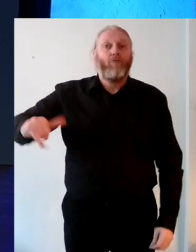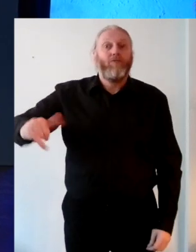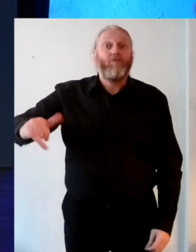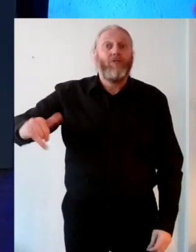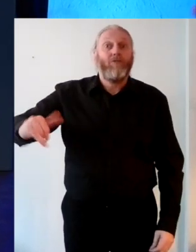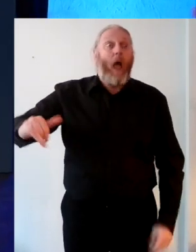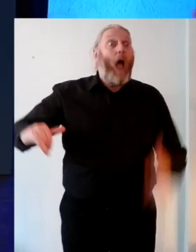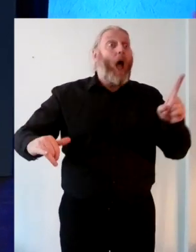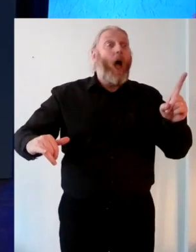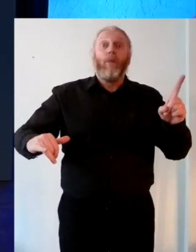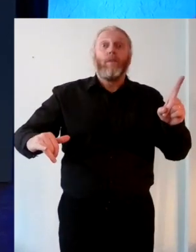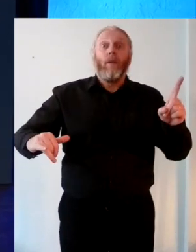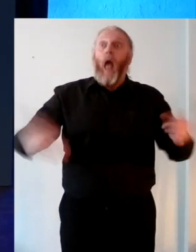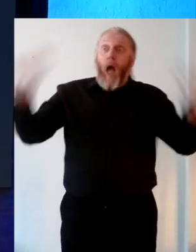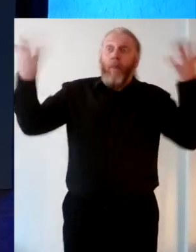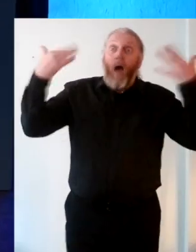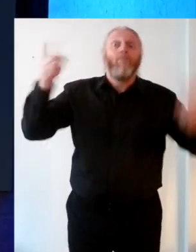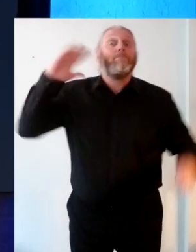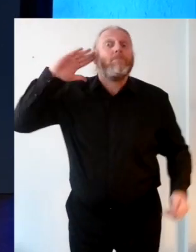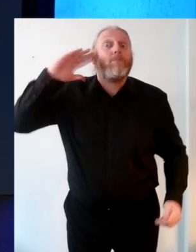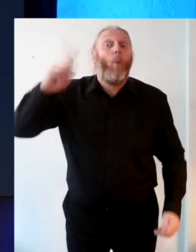No. Everybody,